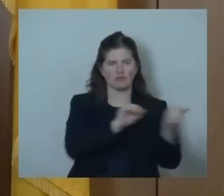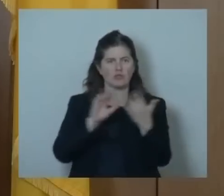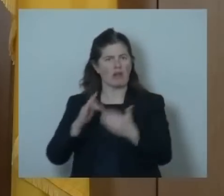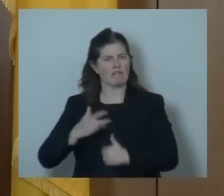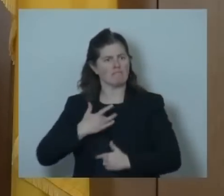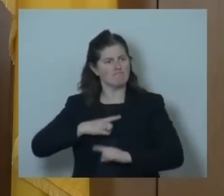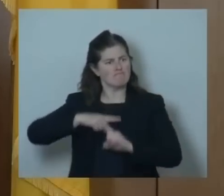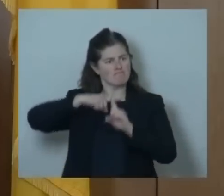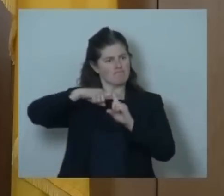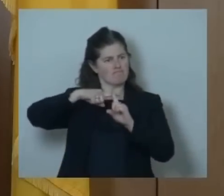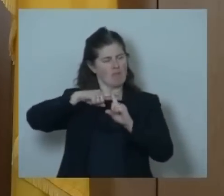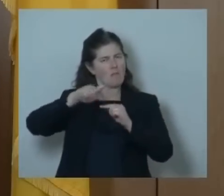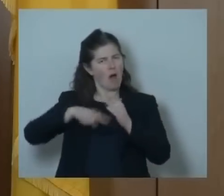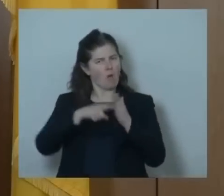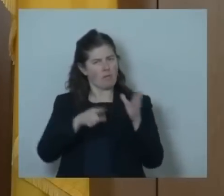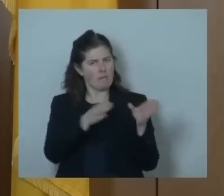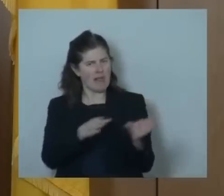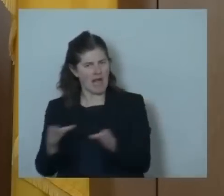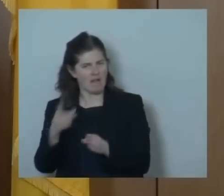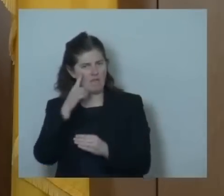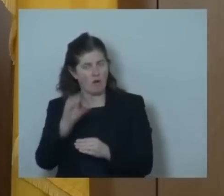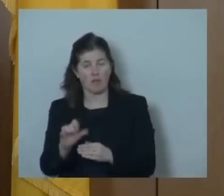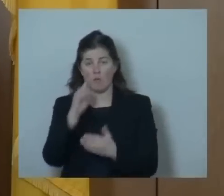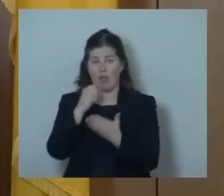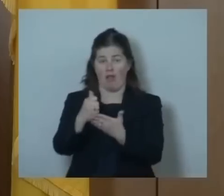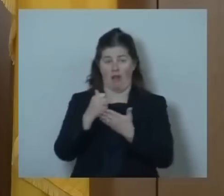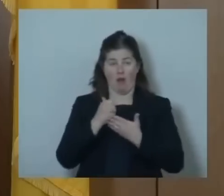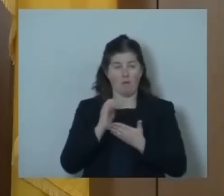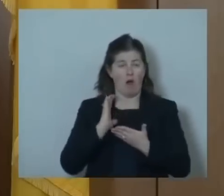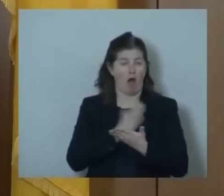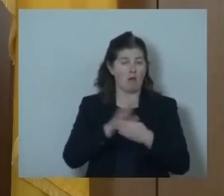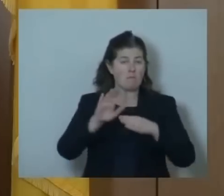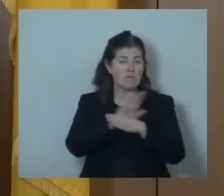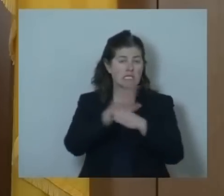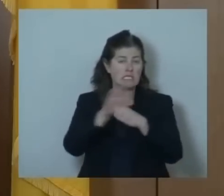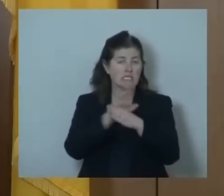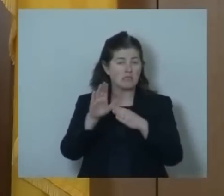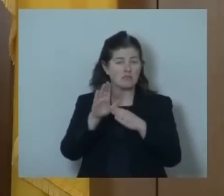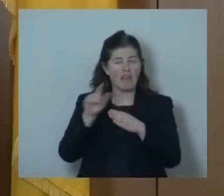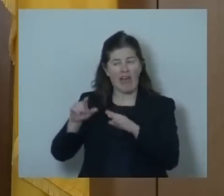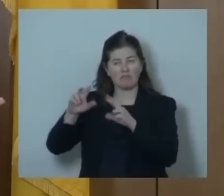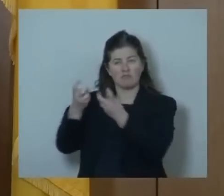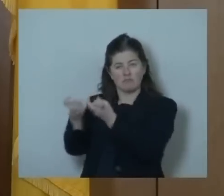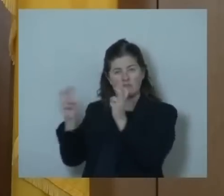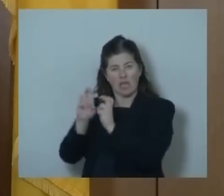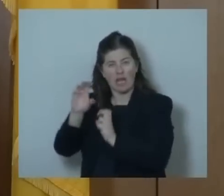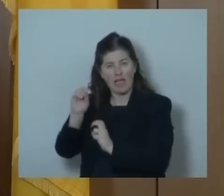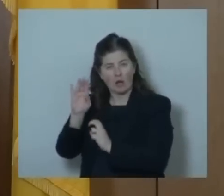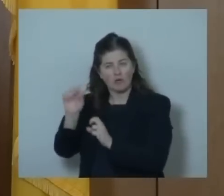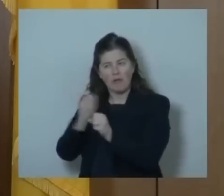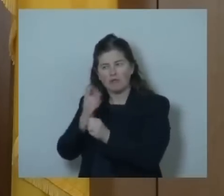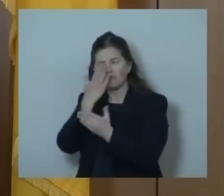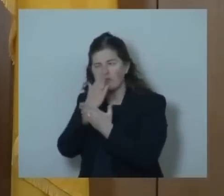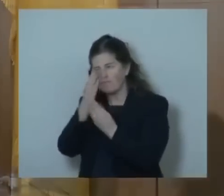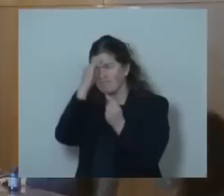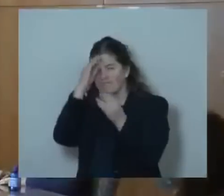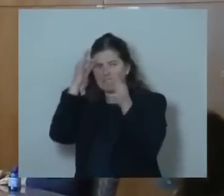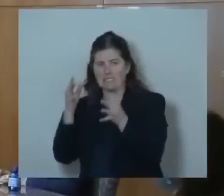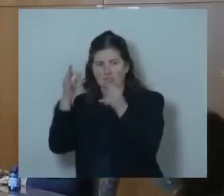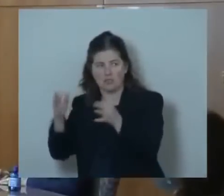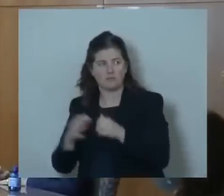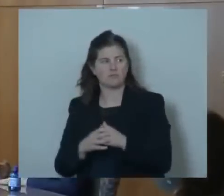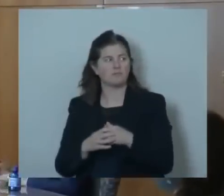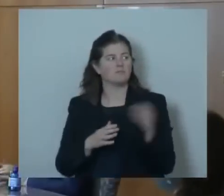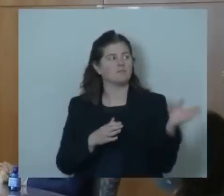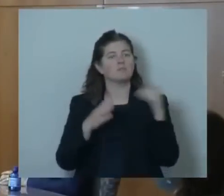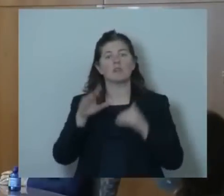where we're going. And it will help the Economic Recovery Council make the most prudent decisions. Yes, Dr. Scrace. And just a couple more